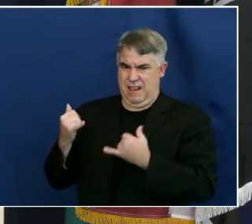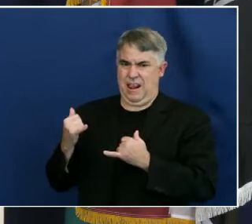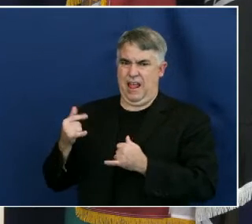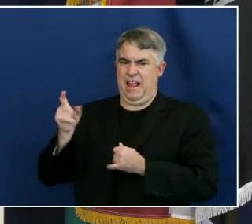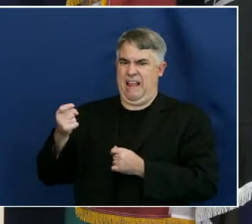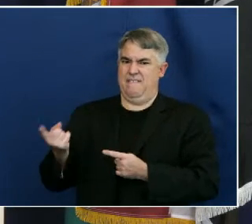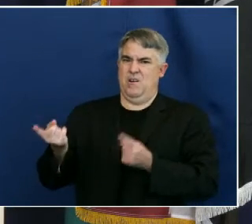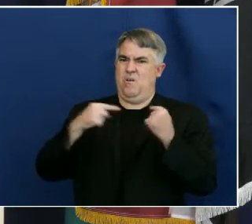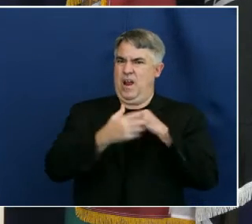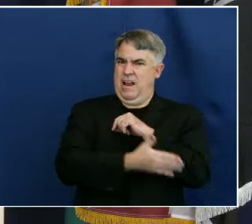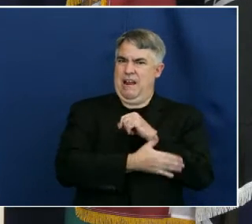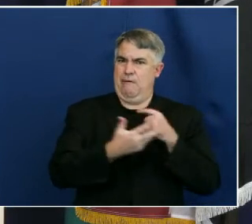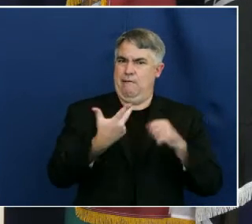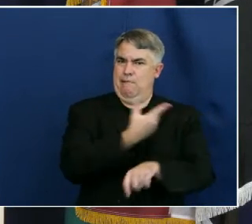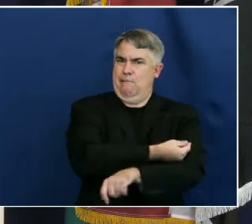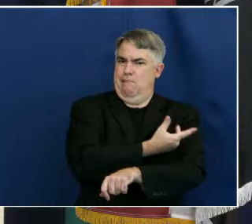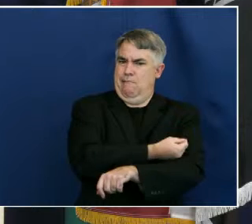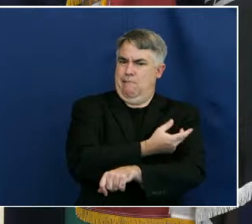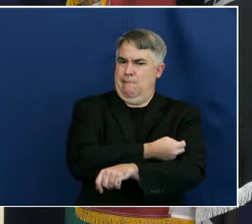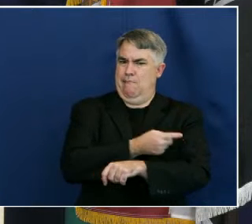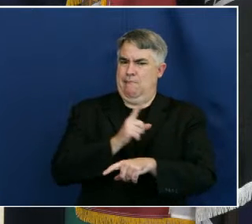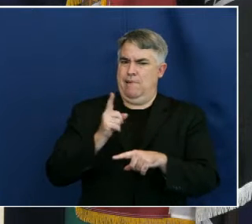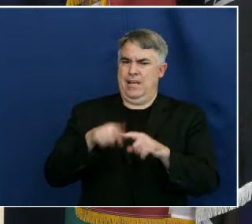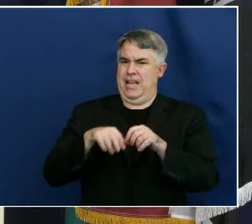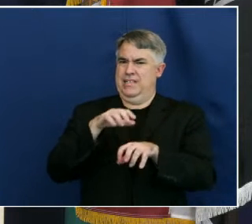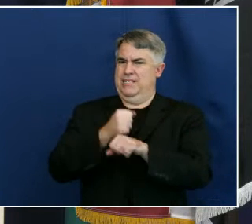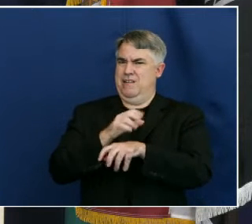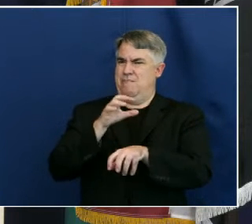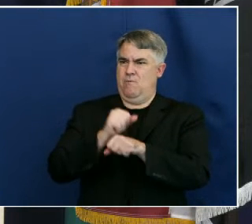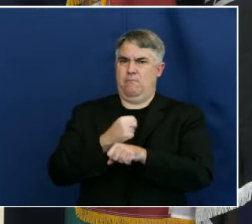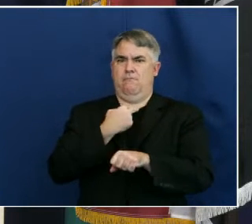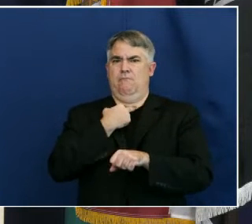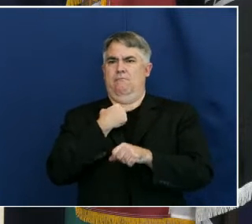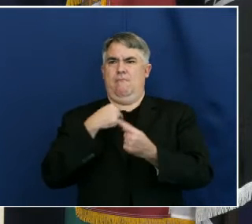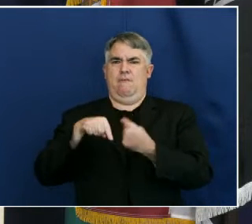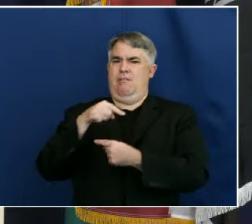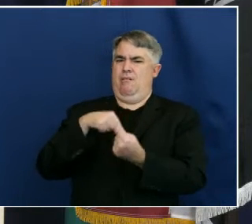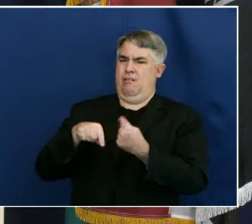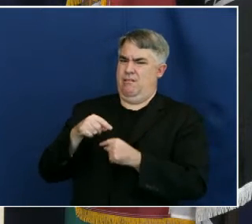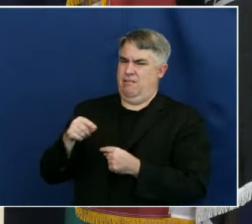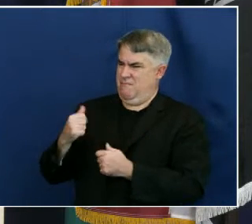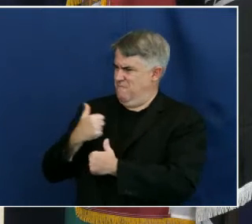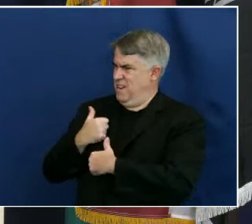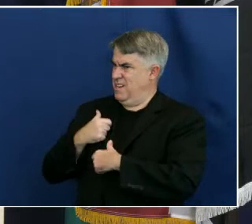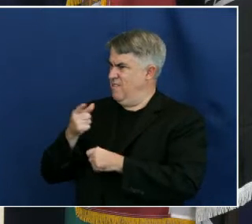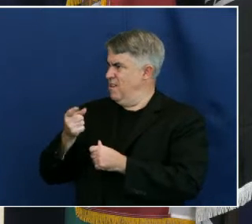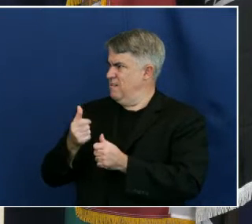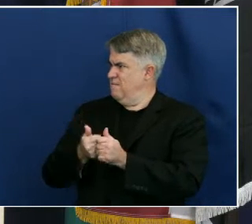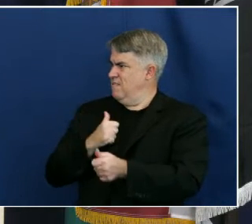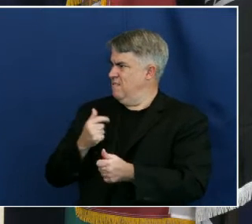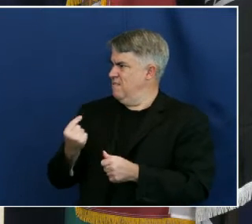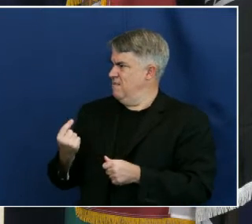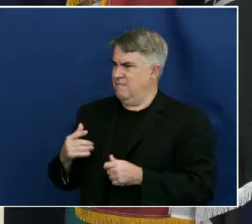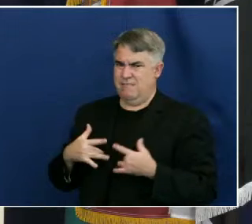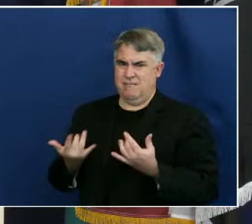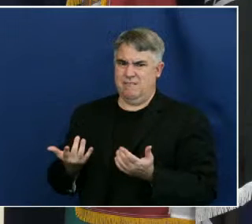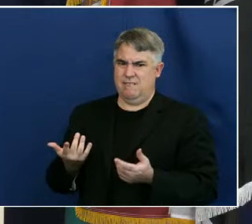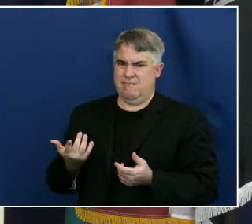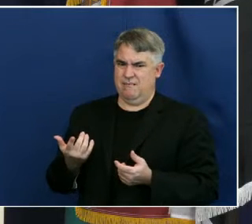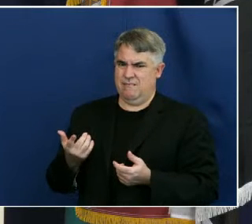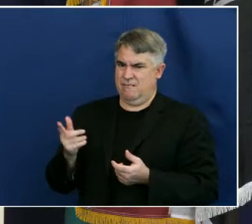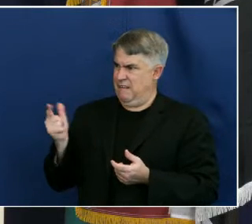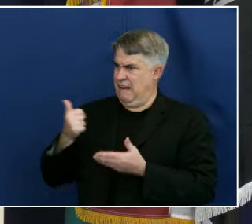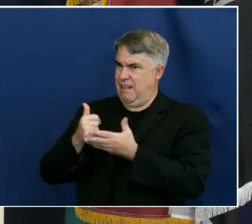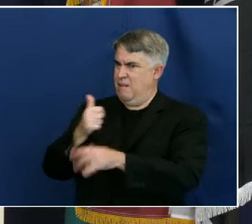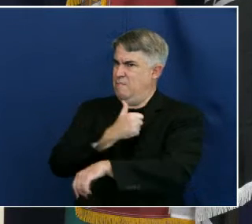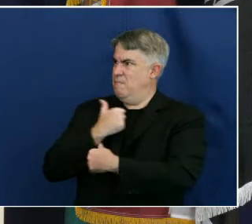having problems with appointment. Is anyone in the county aware of such an issue? If so, is the county able to help our military members? I'll